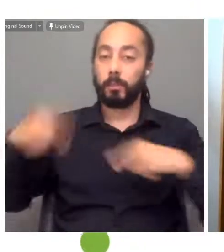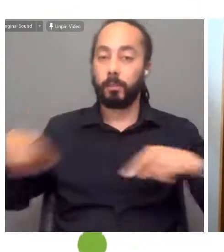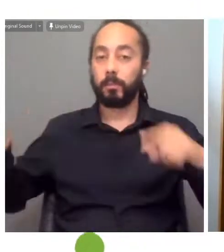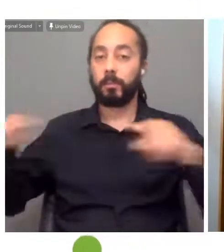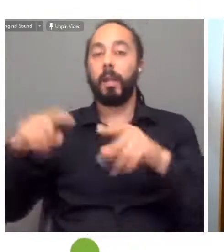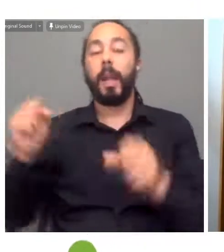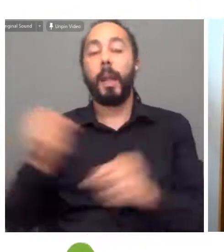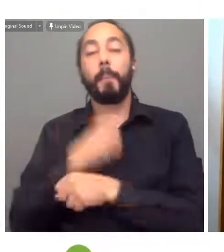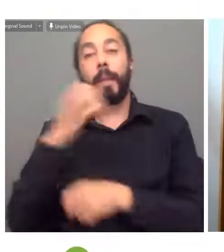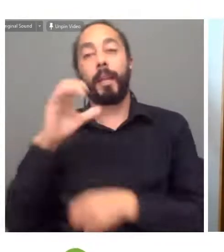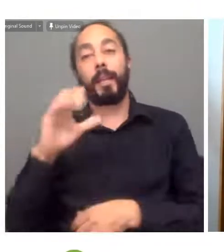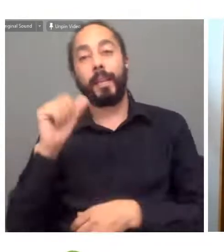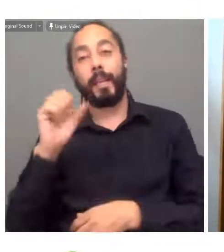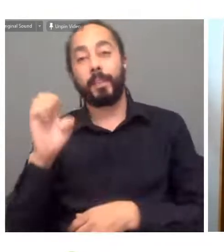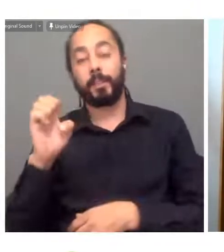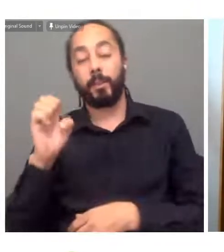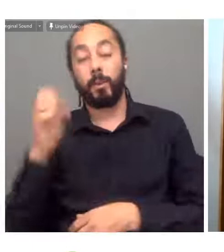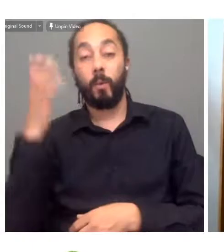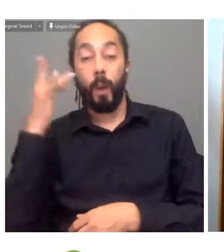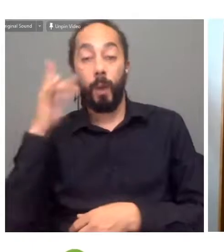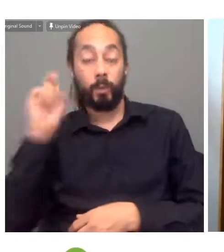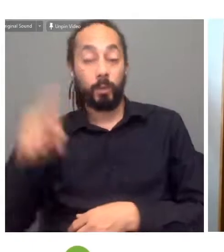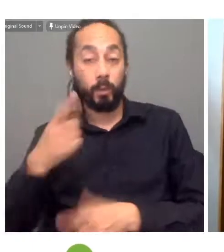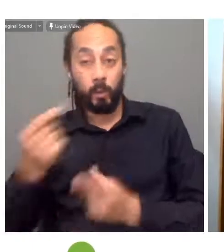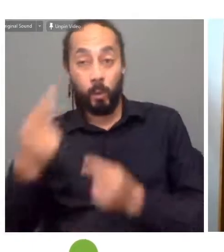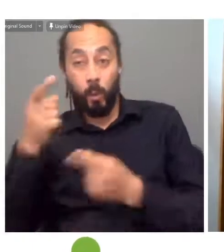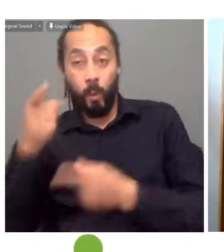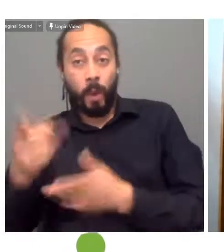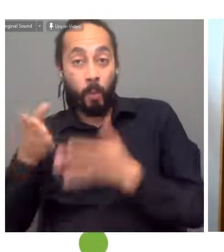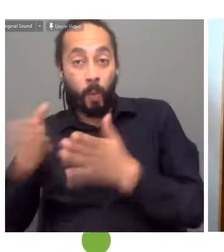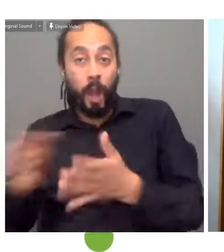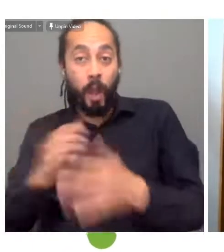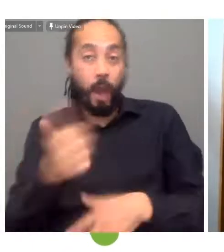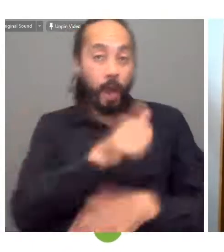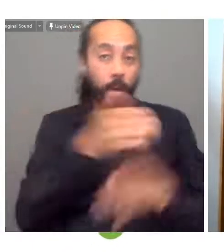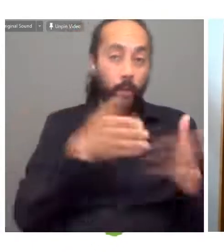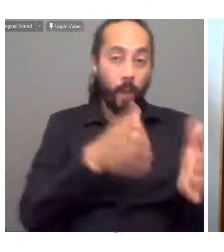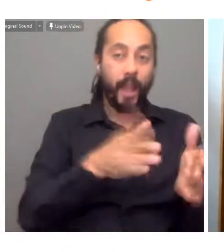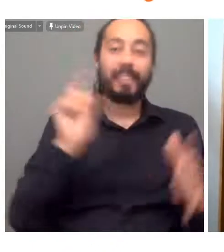why, you know, it should be this way instead of that way.